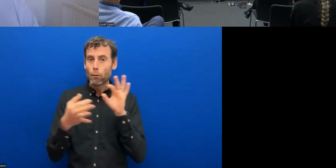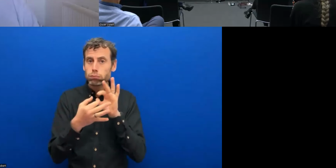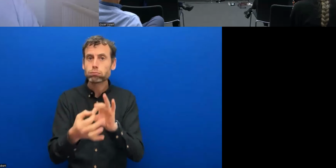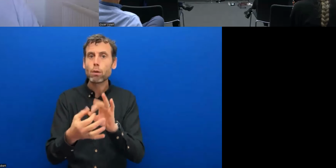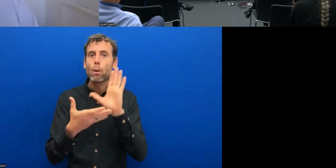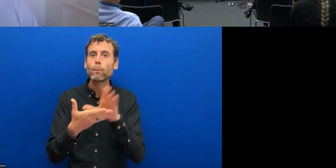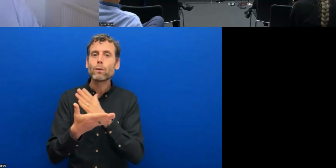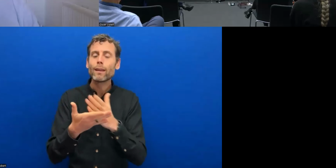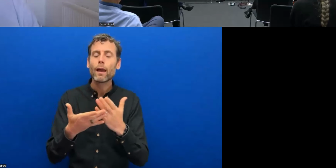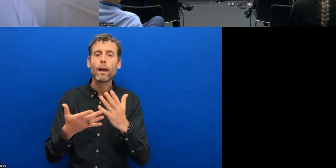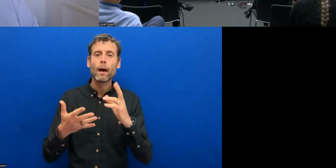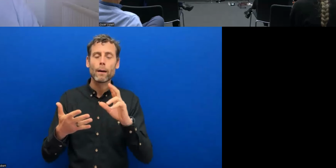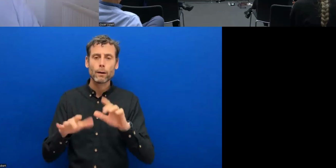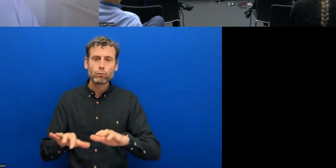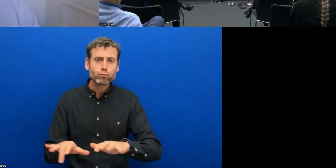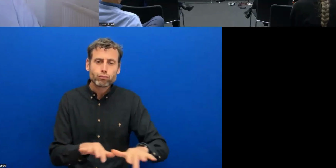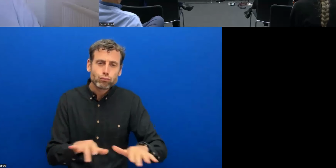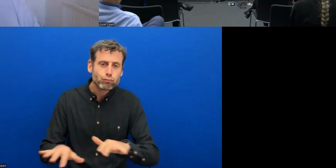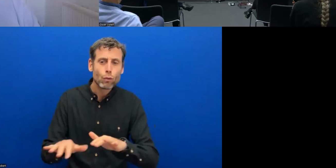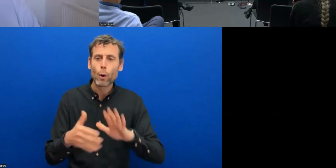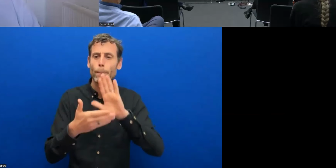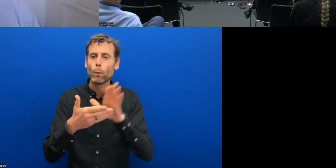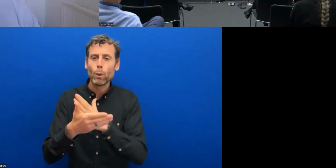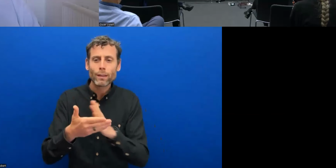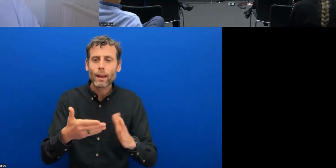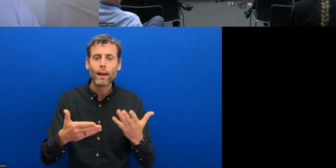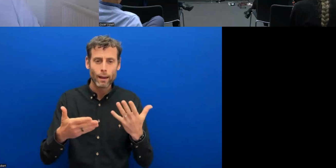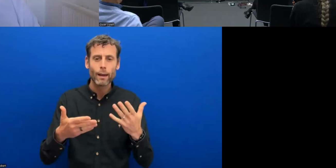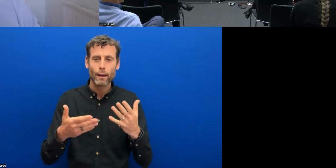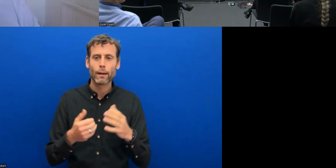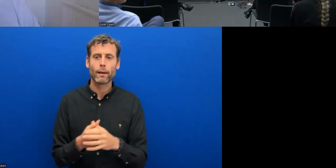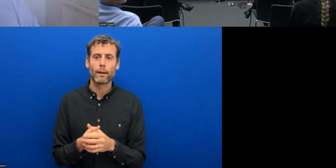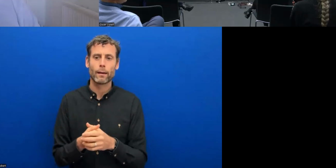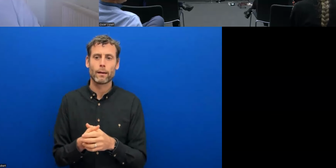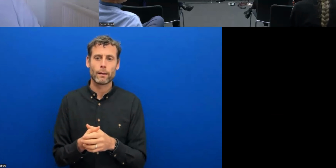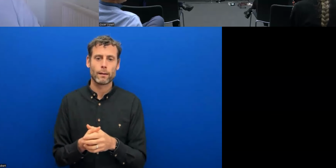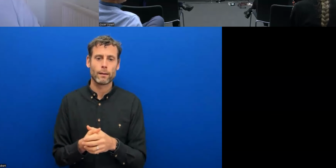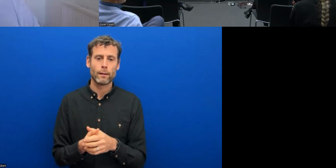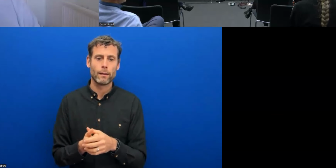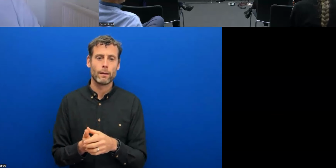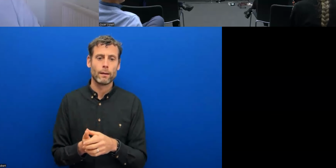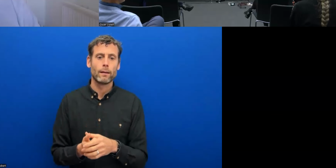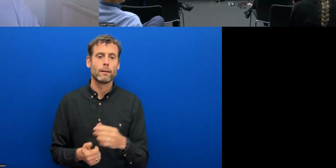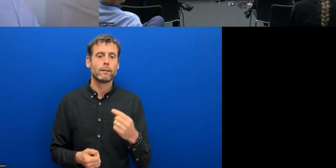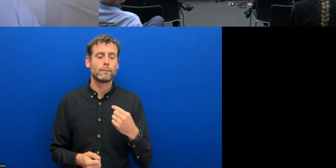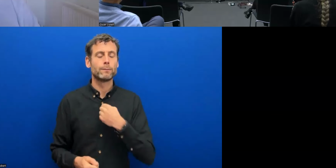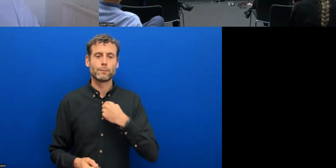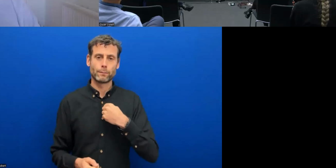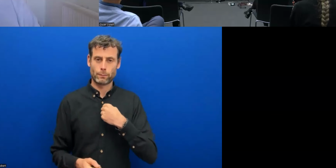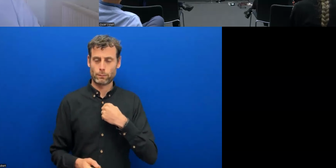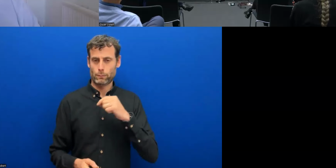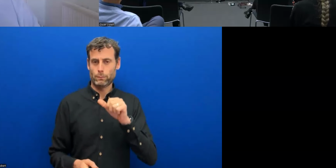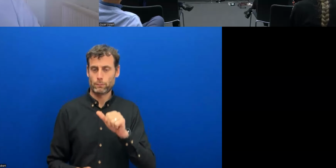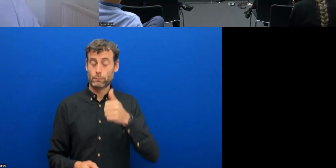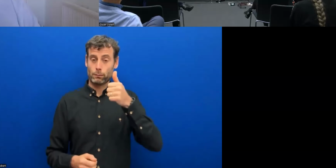you tell us a little bit how that started? Yeah. I met music technology for